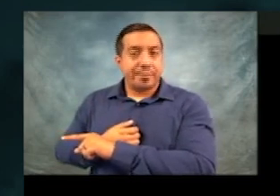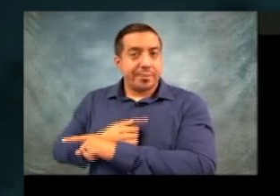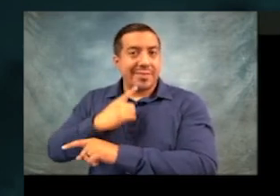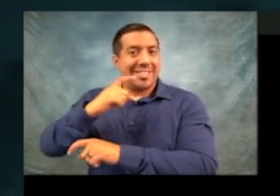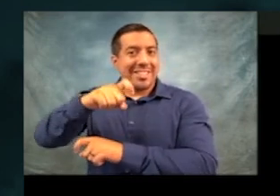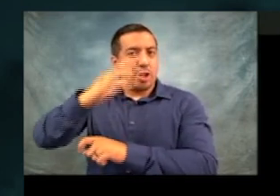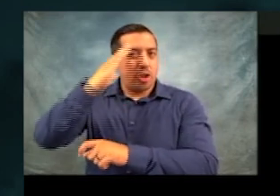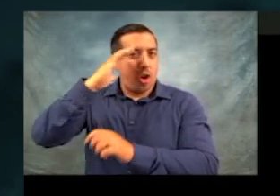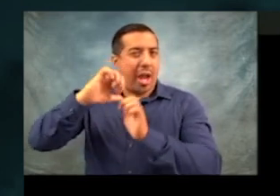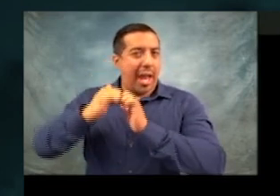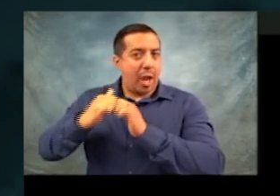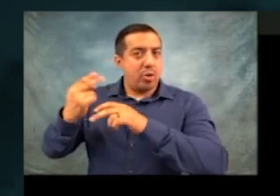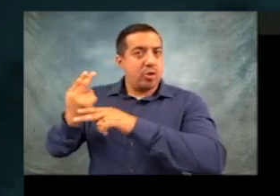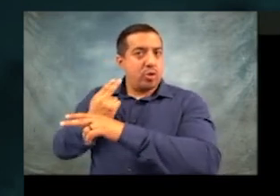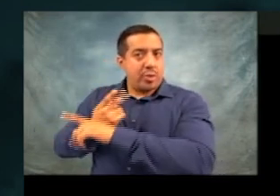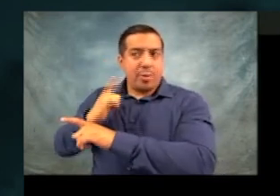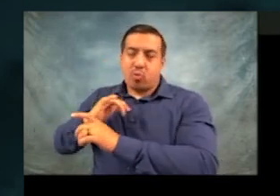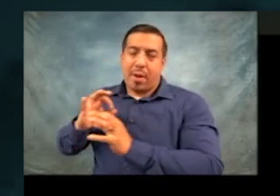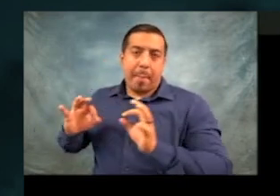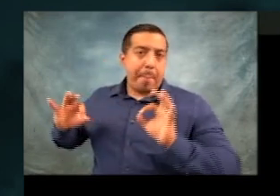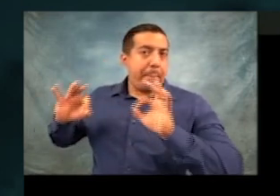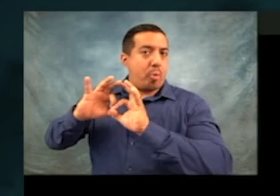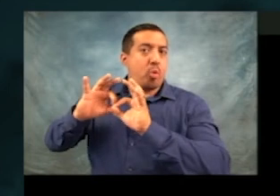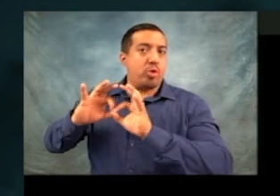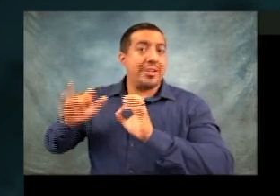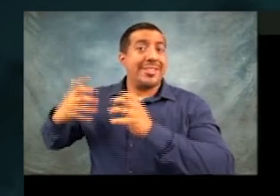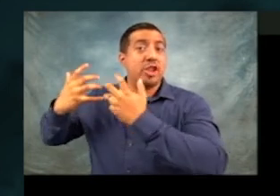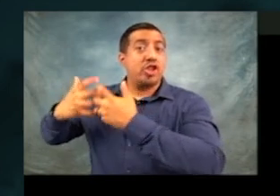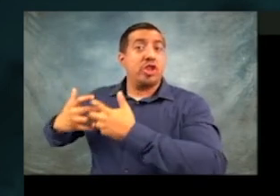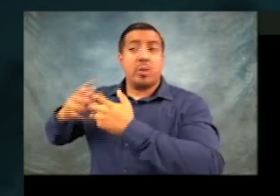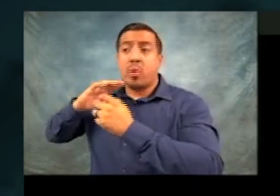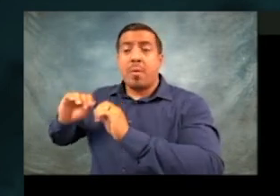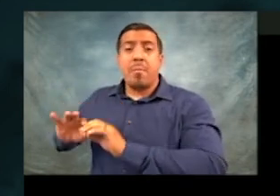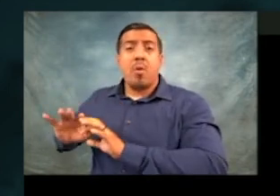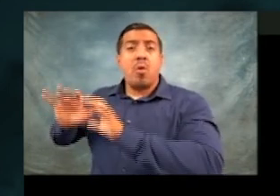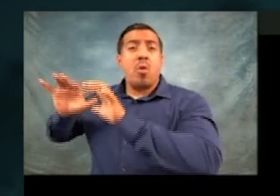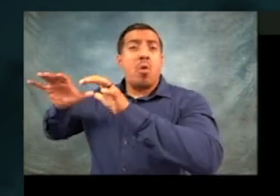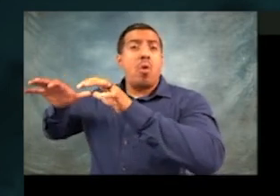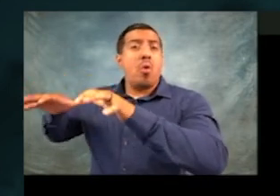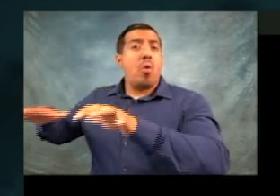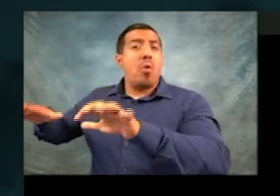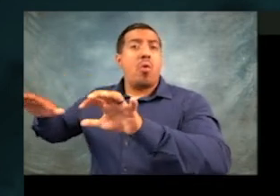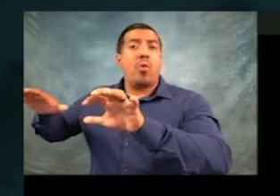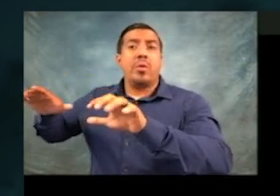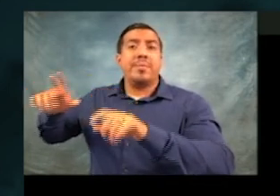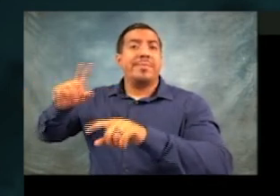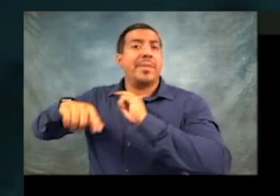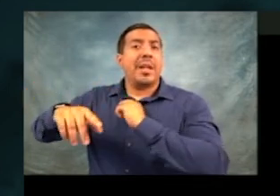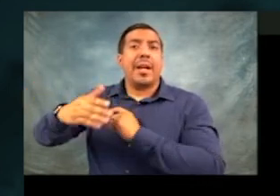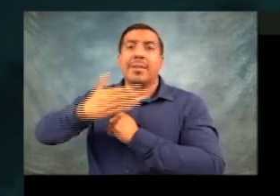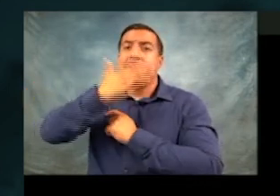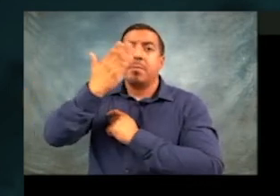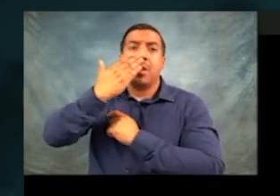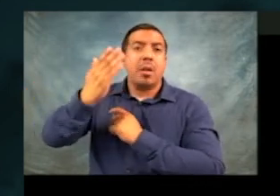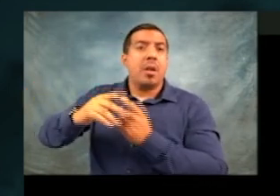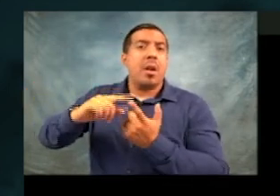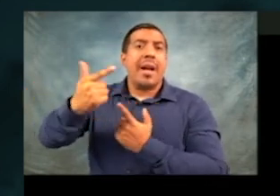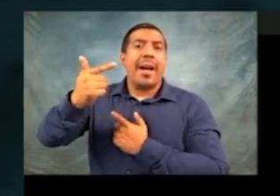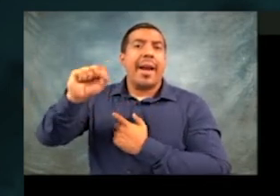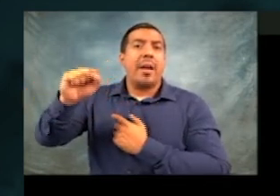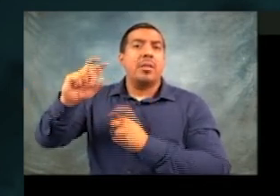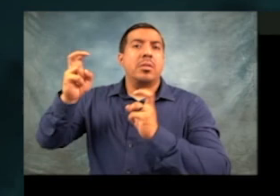really, really, really important. Generators emit a colorless, odorless gas called